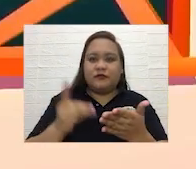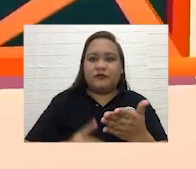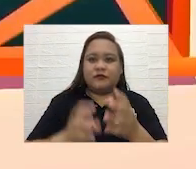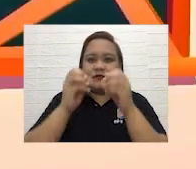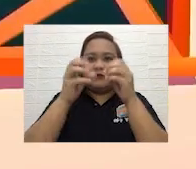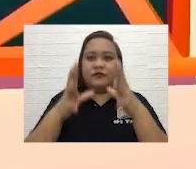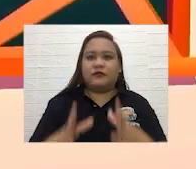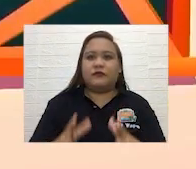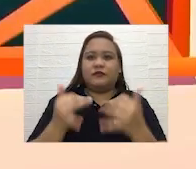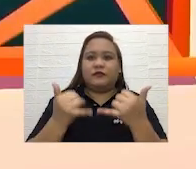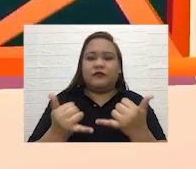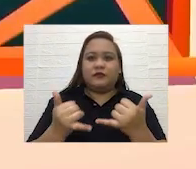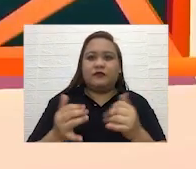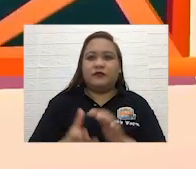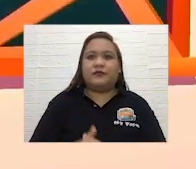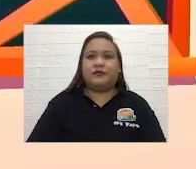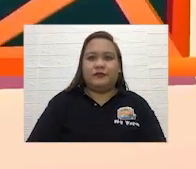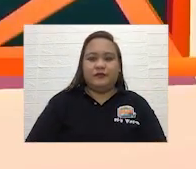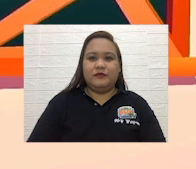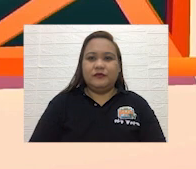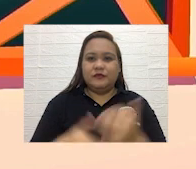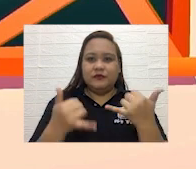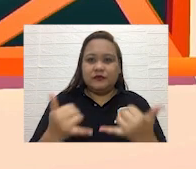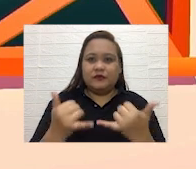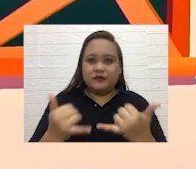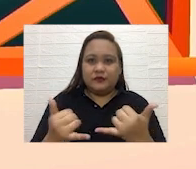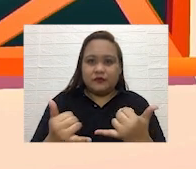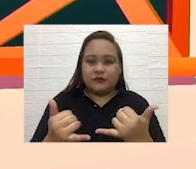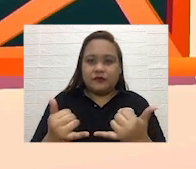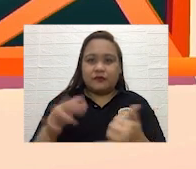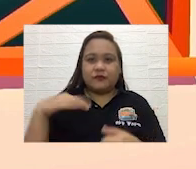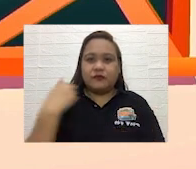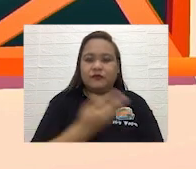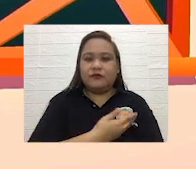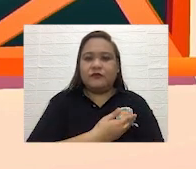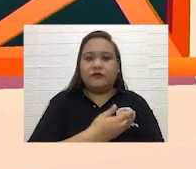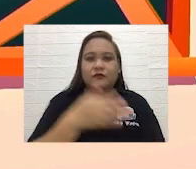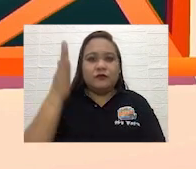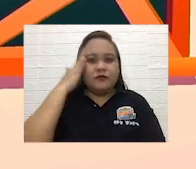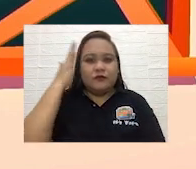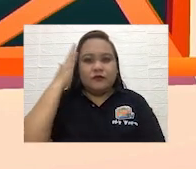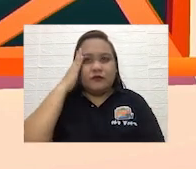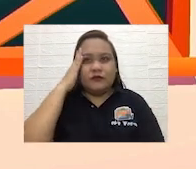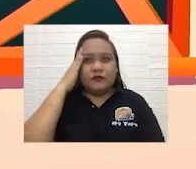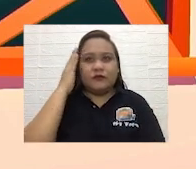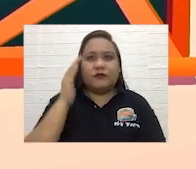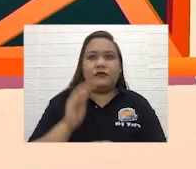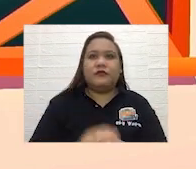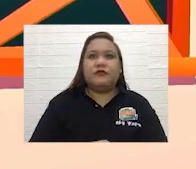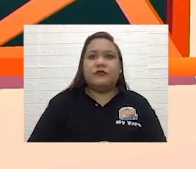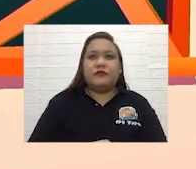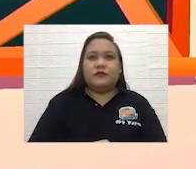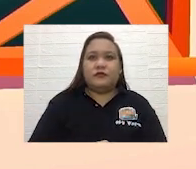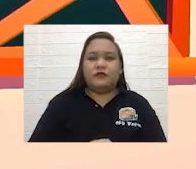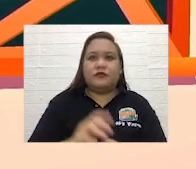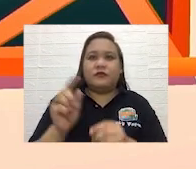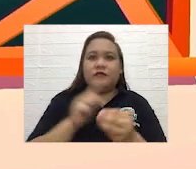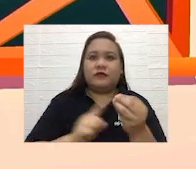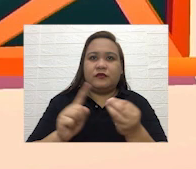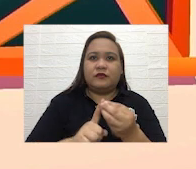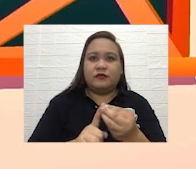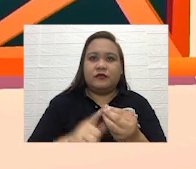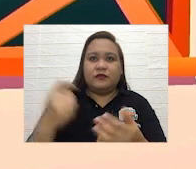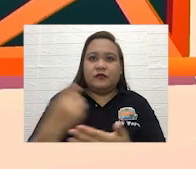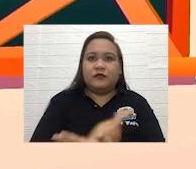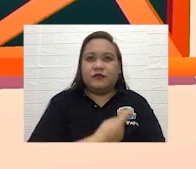am your drafting teacher lecturer for this episode. Today, we are going to learn the knowledge and skills in technical drafting,